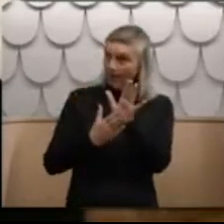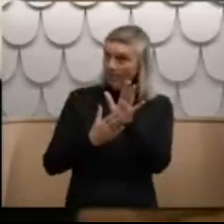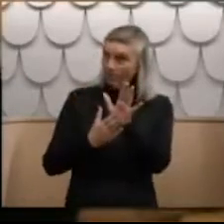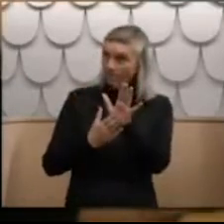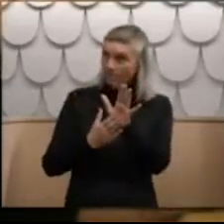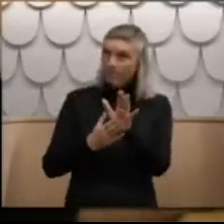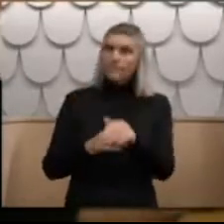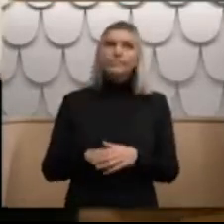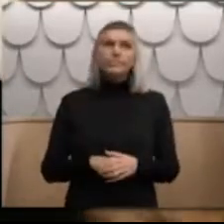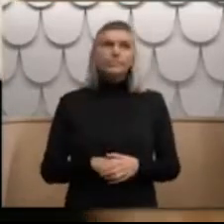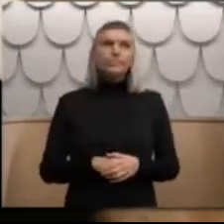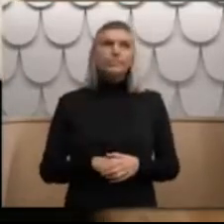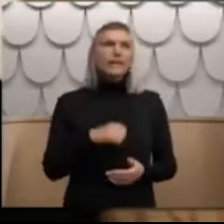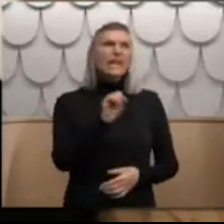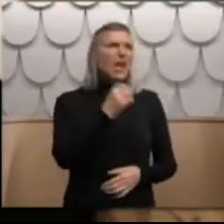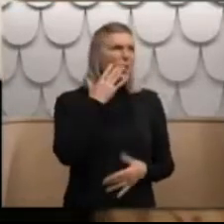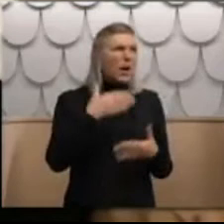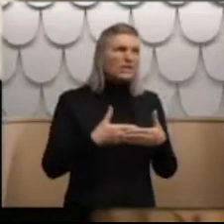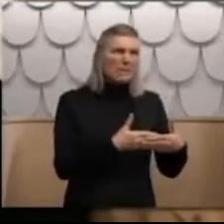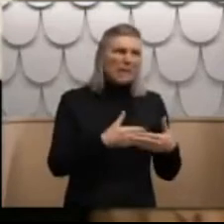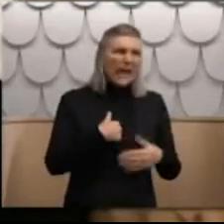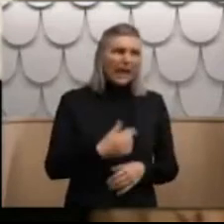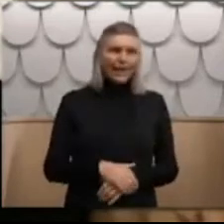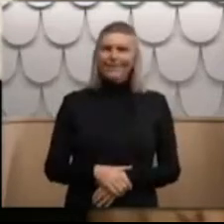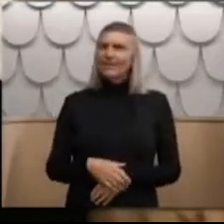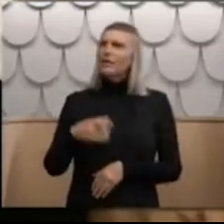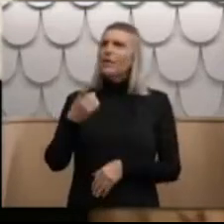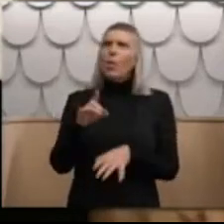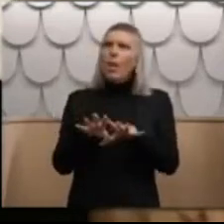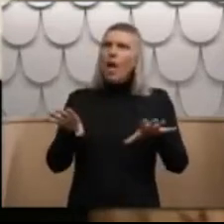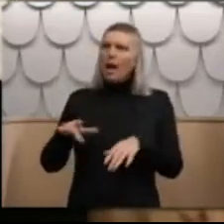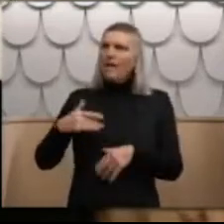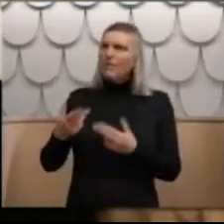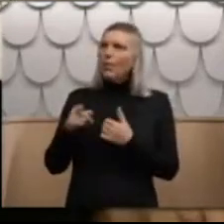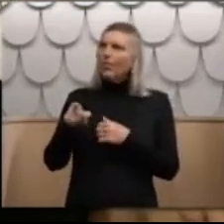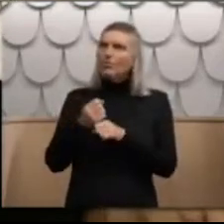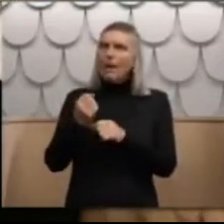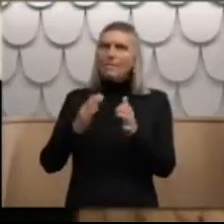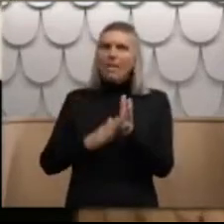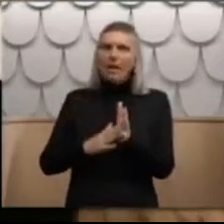was a pepe, I was. When you were a pepe? Yeah. What was that like, living with your grandmother, Donald?